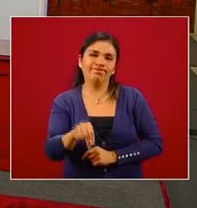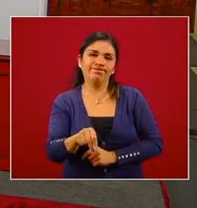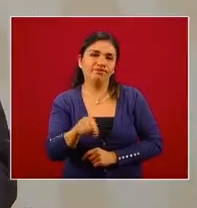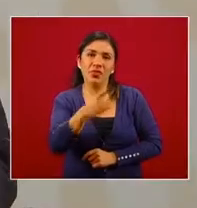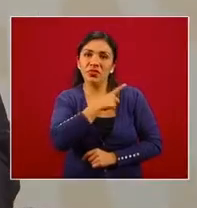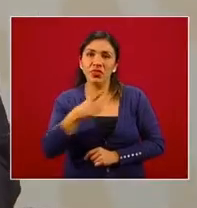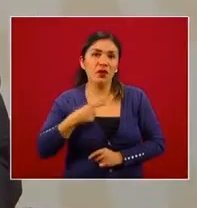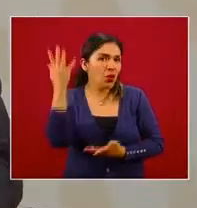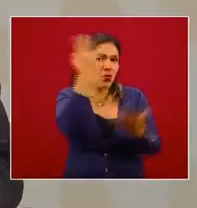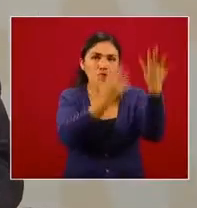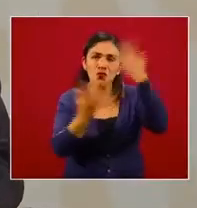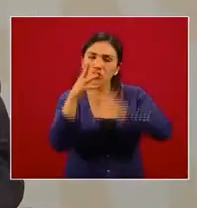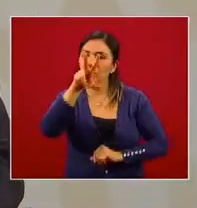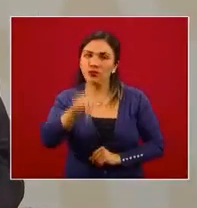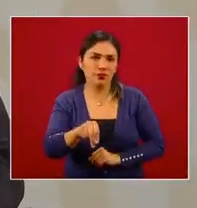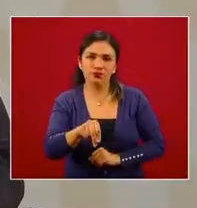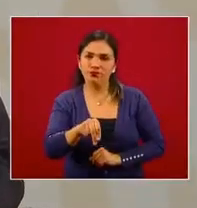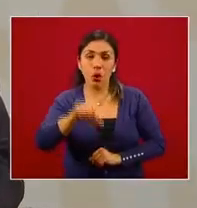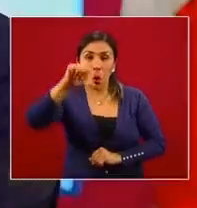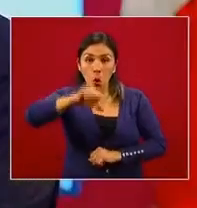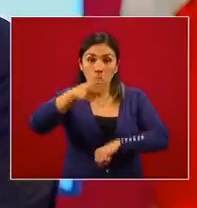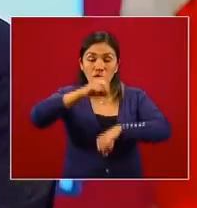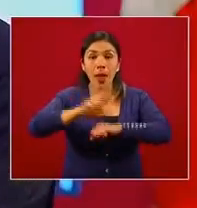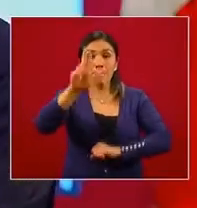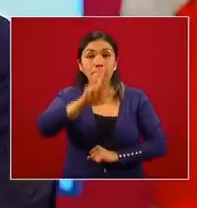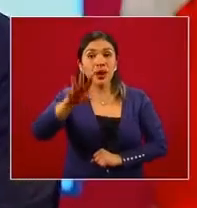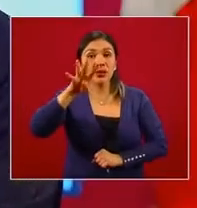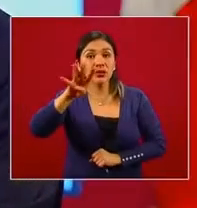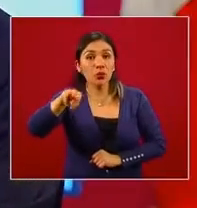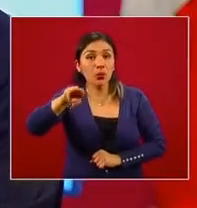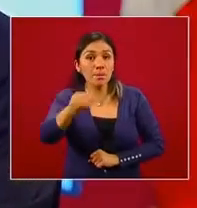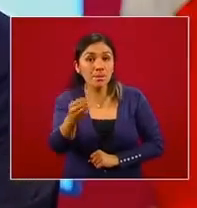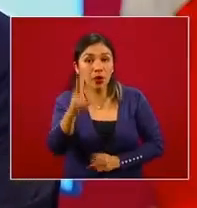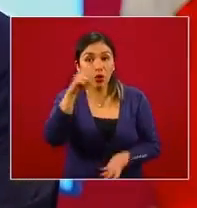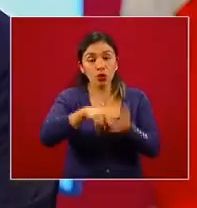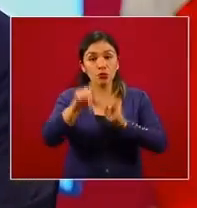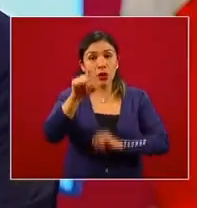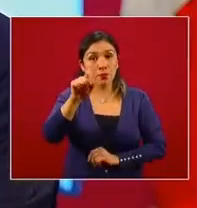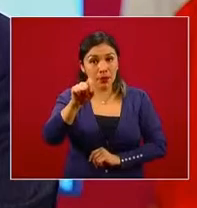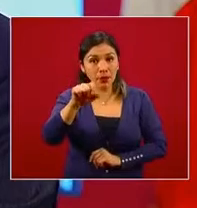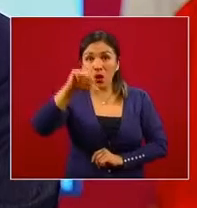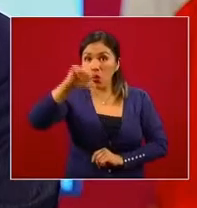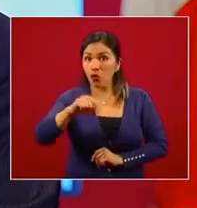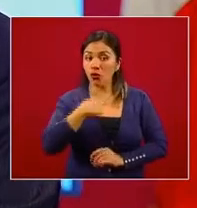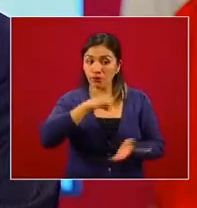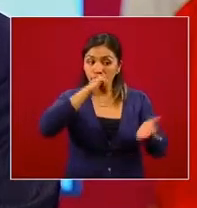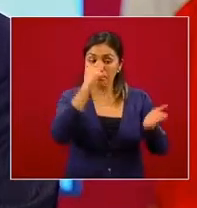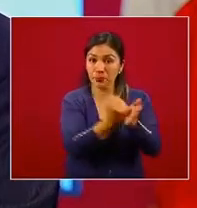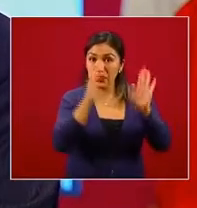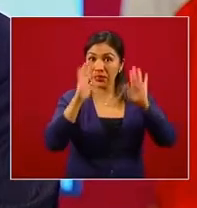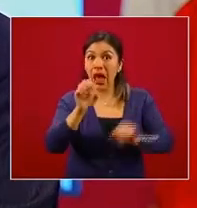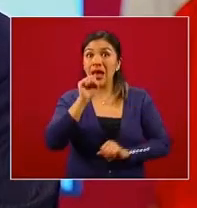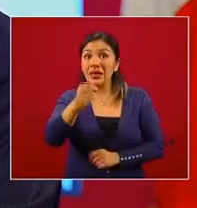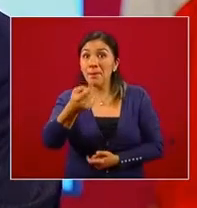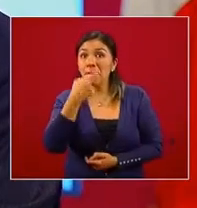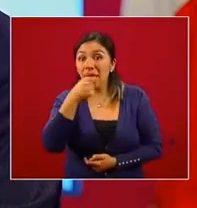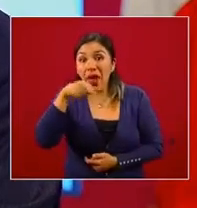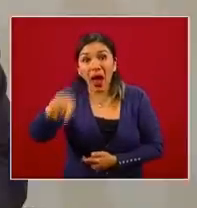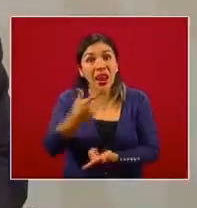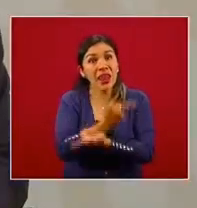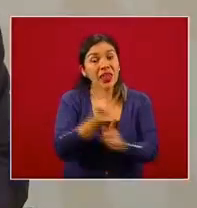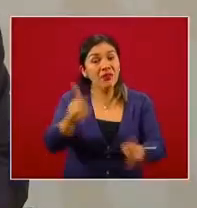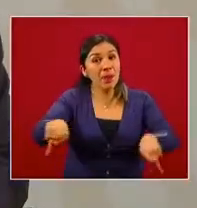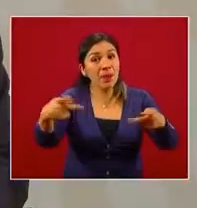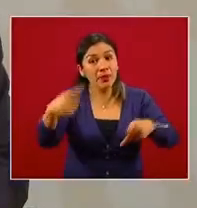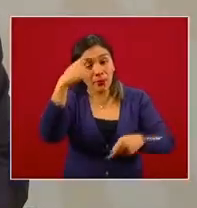want to start selling and take advantage in that manner. So please, May 19th, 2020, this